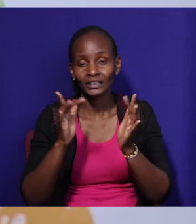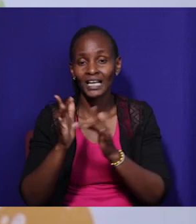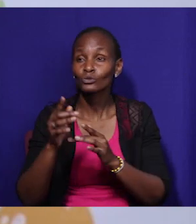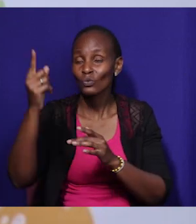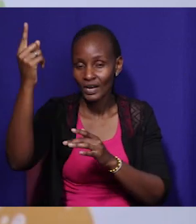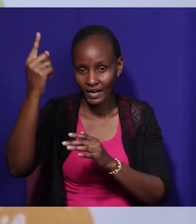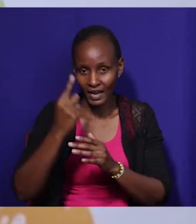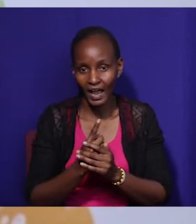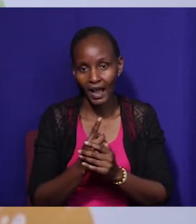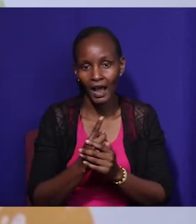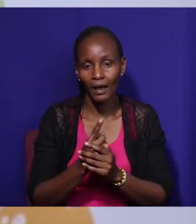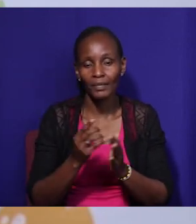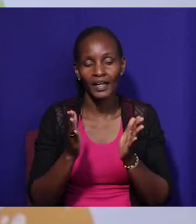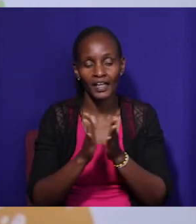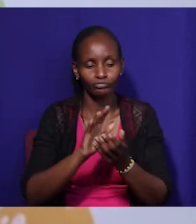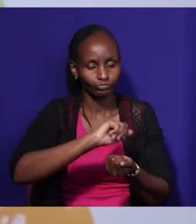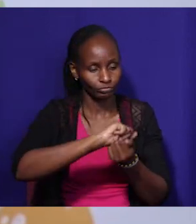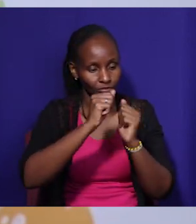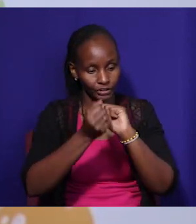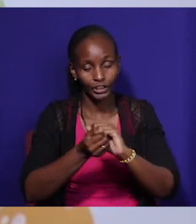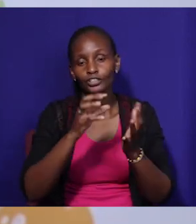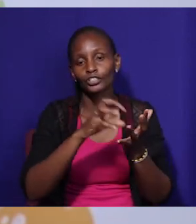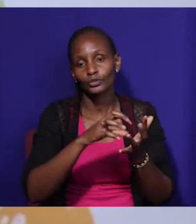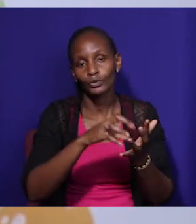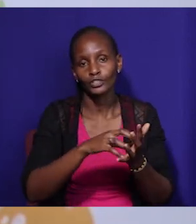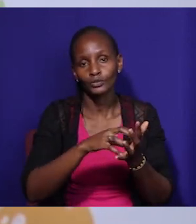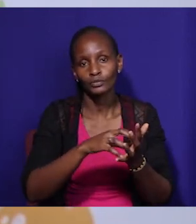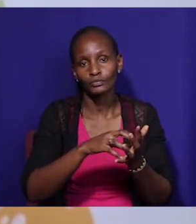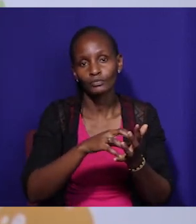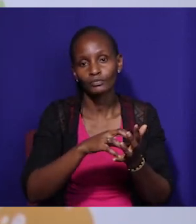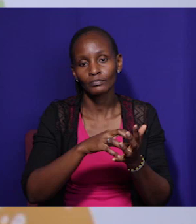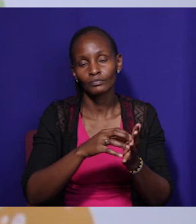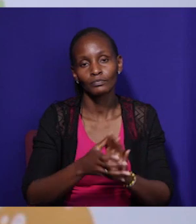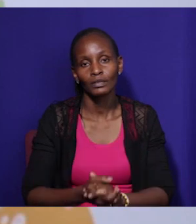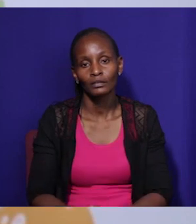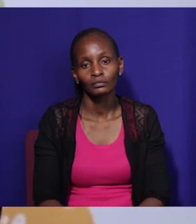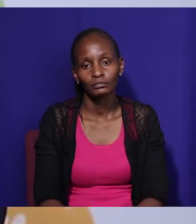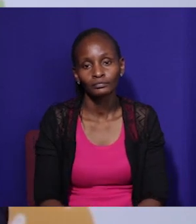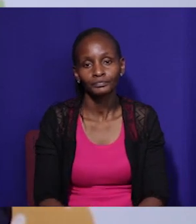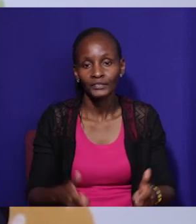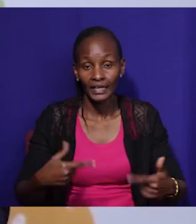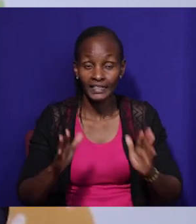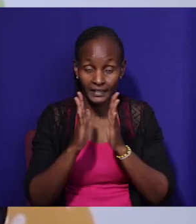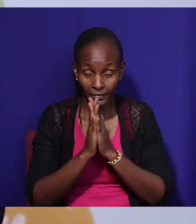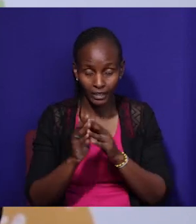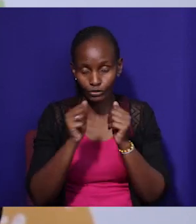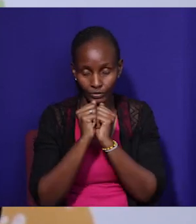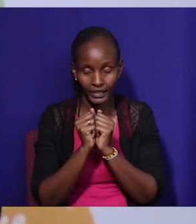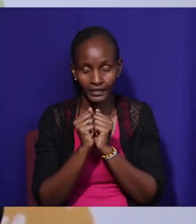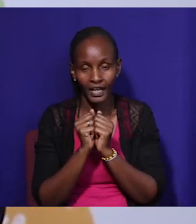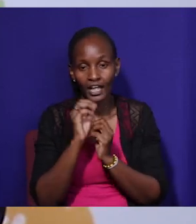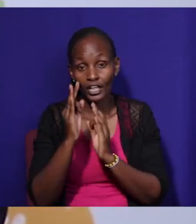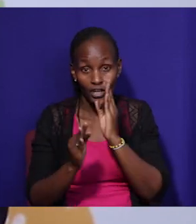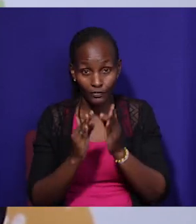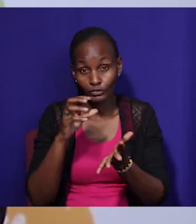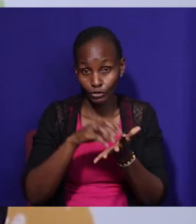up and turn that situation around. He will change things. So let's pray together if